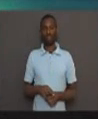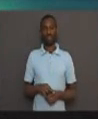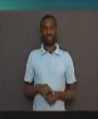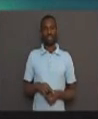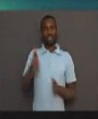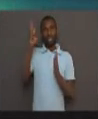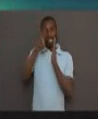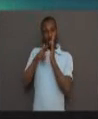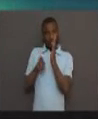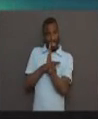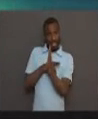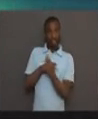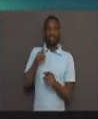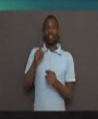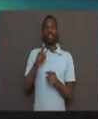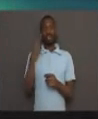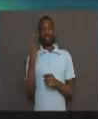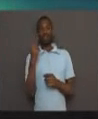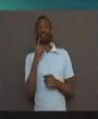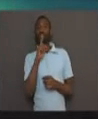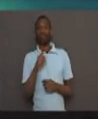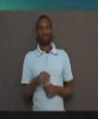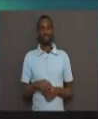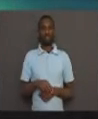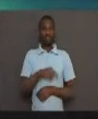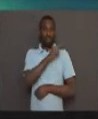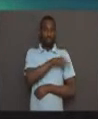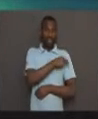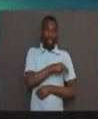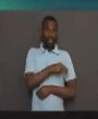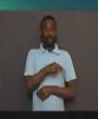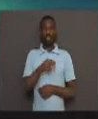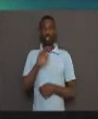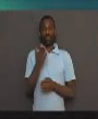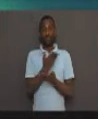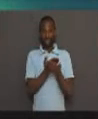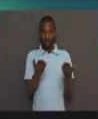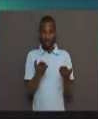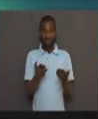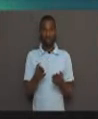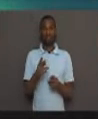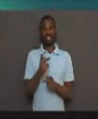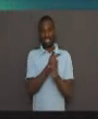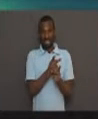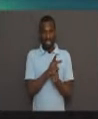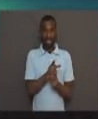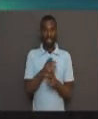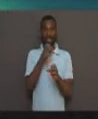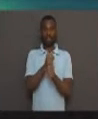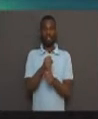Radiation can be used to sterilize medical instruments because it